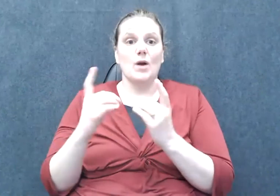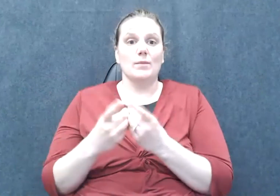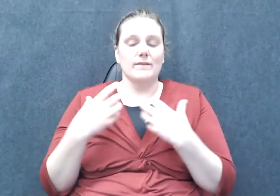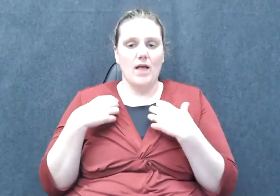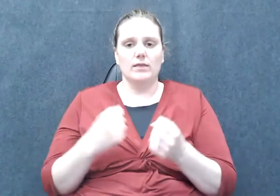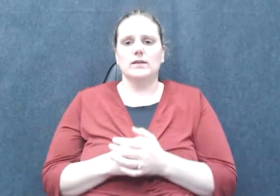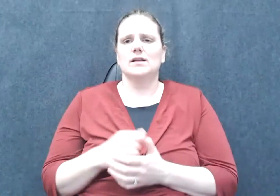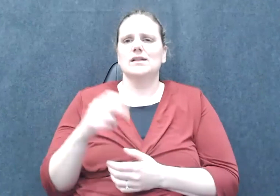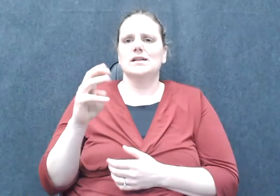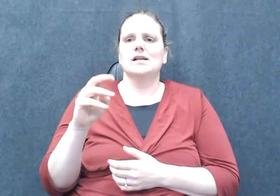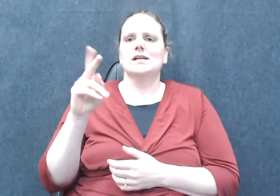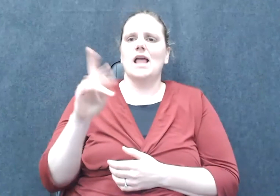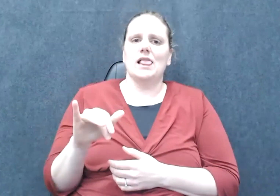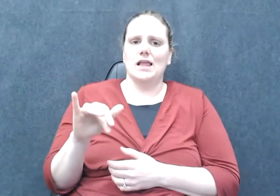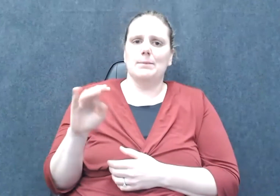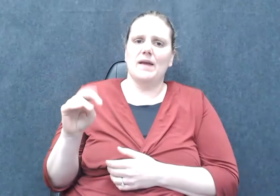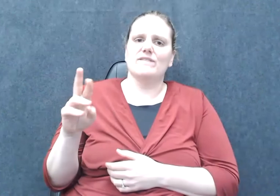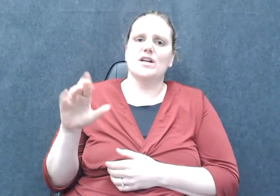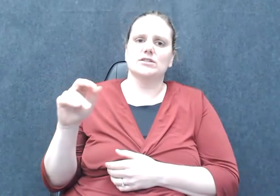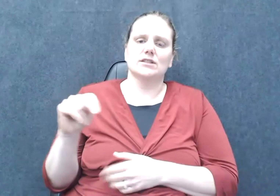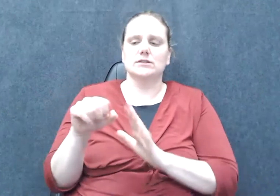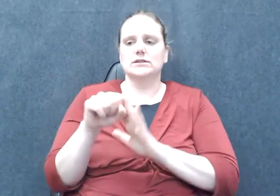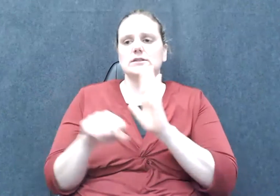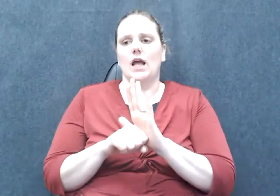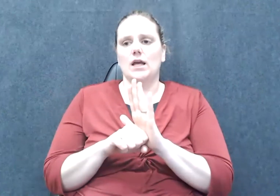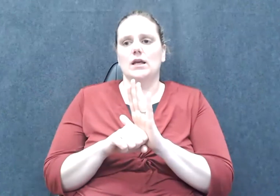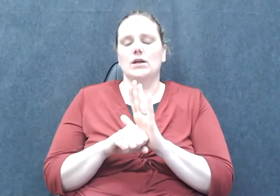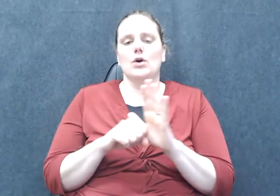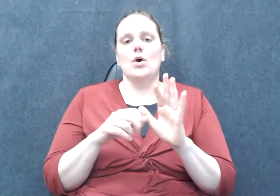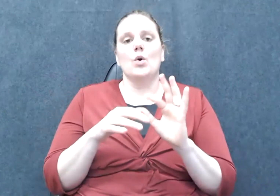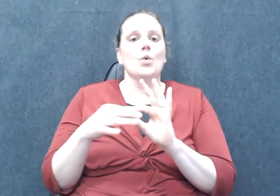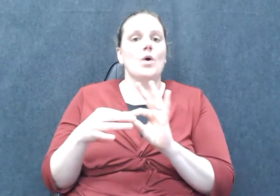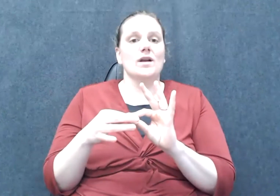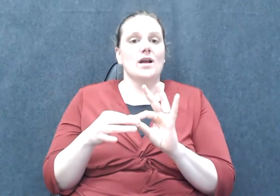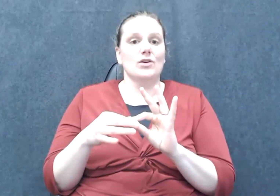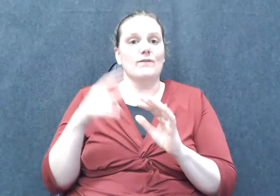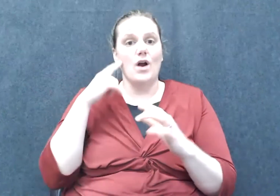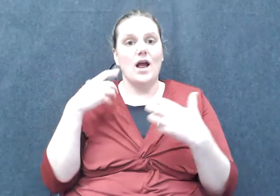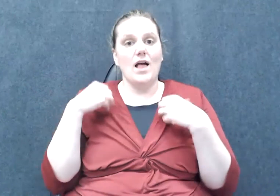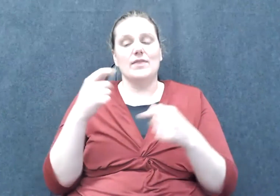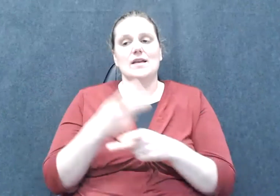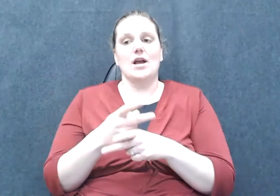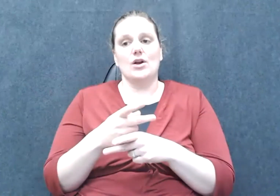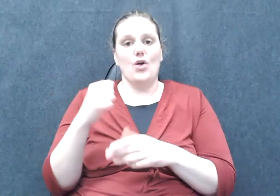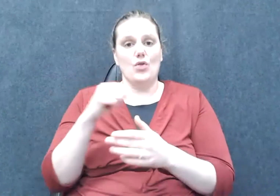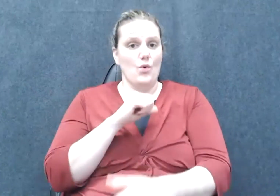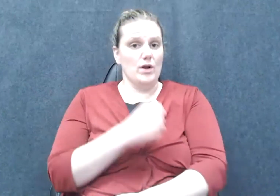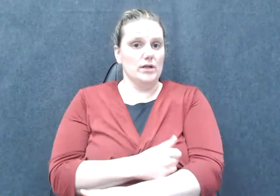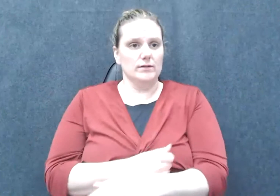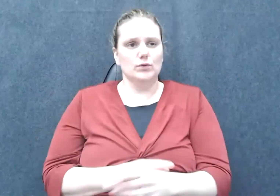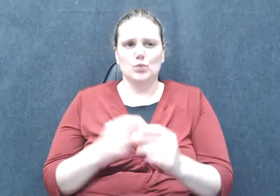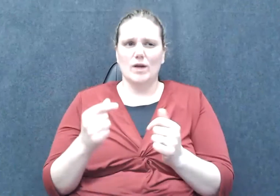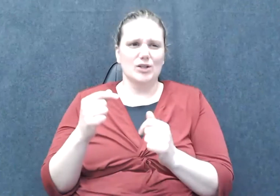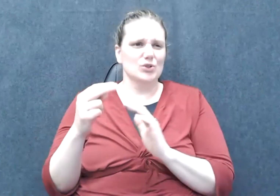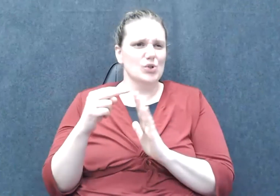Kelly McPherson. I'm the State Health Information Technology Coordinator for Healthcare Authority. And just a quick note as we go through these